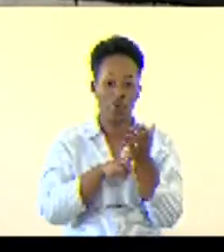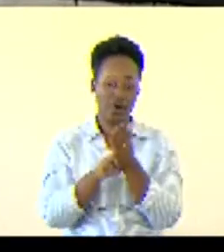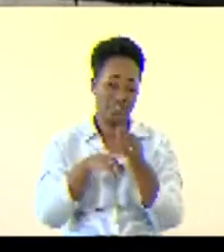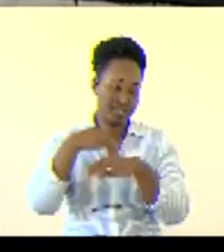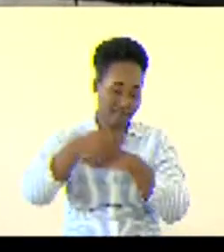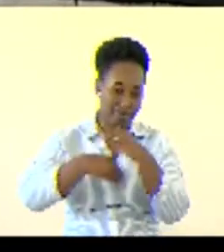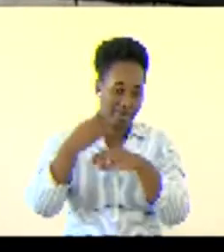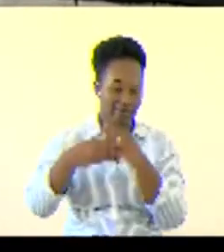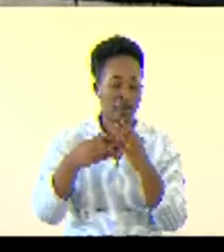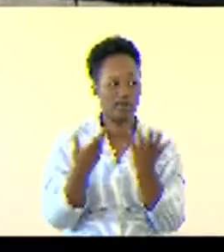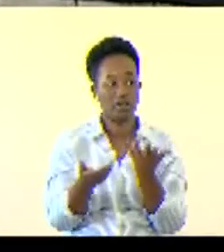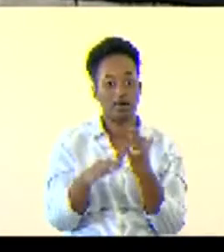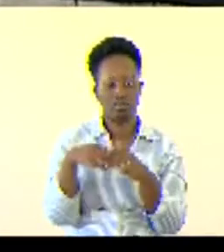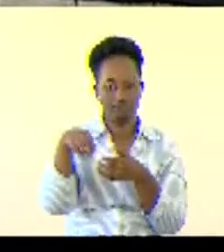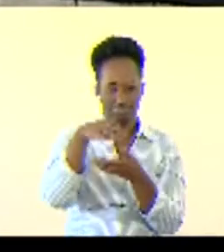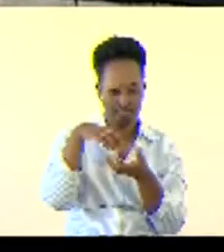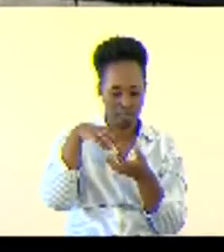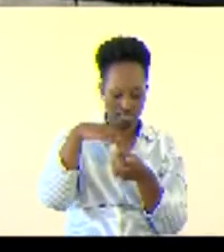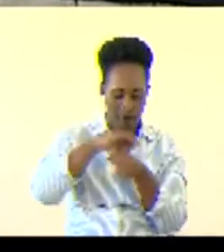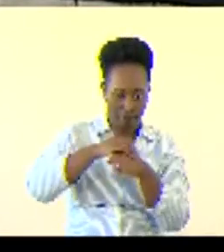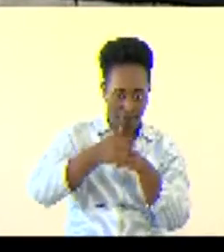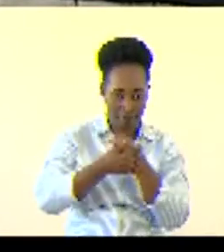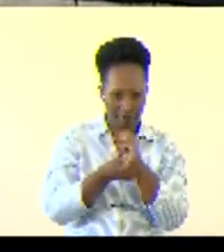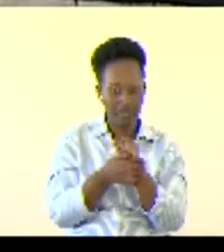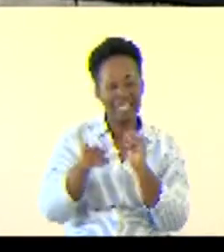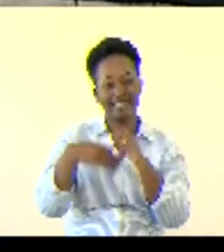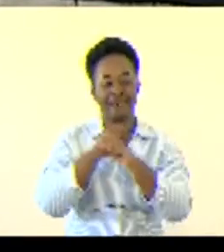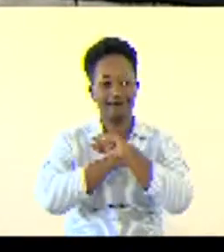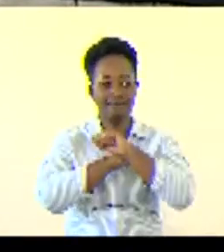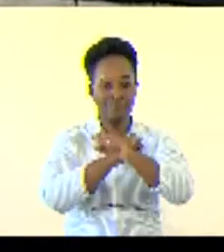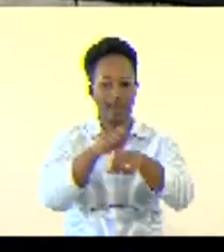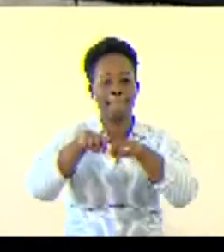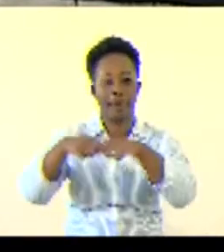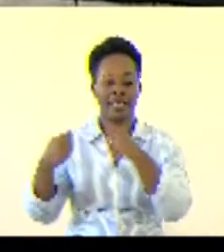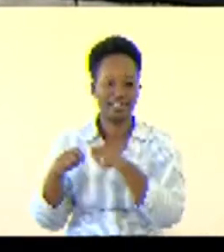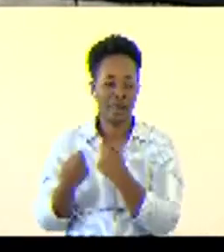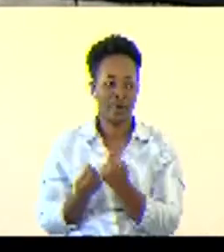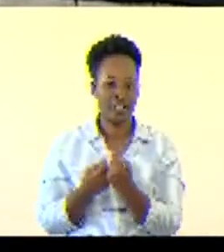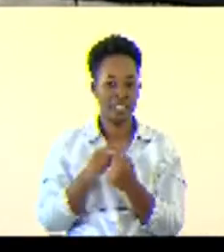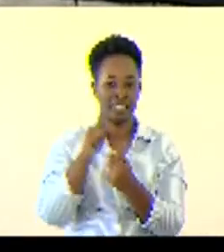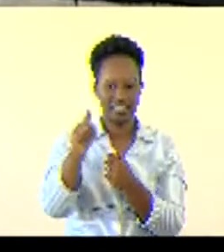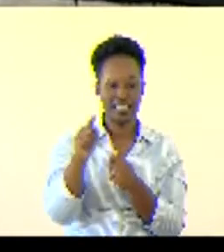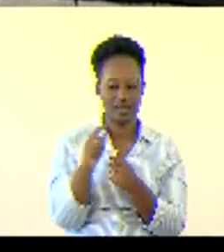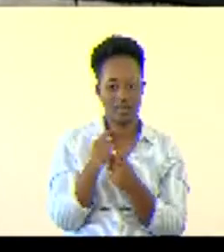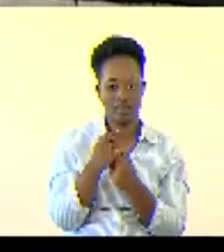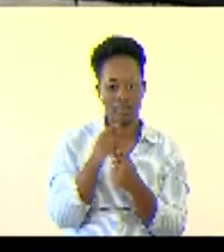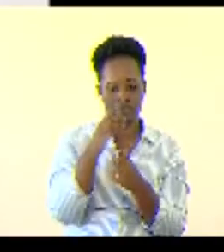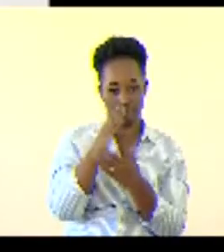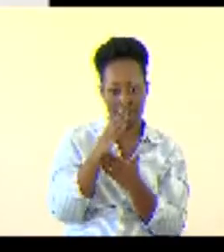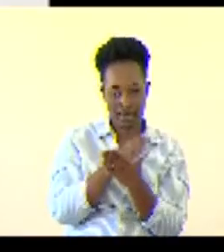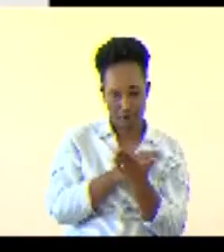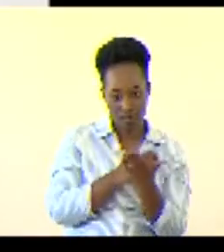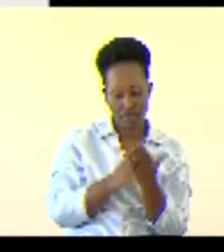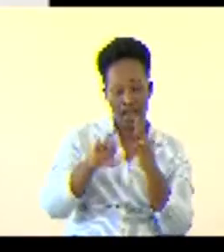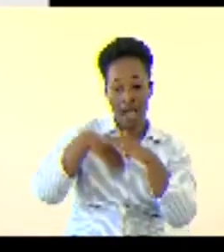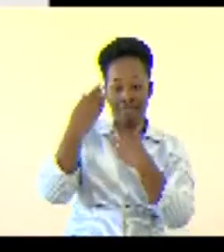the bacteria, and after surrounding them, they digest, they break down these soiled particles, and after breaking them